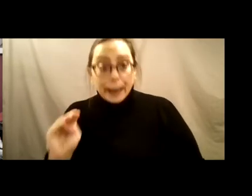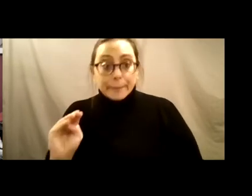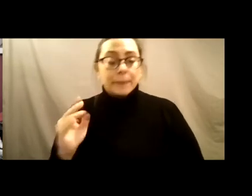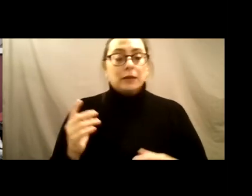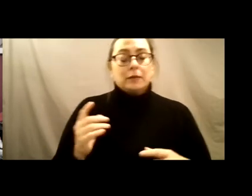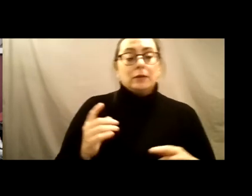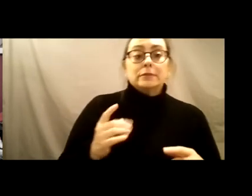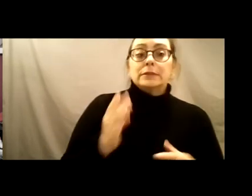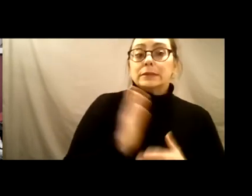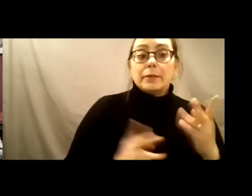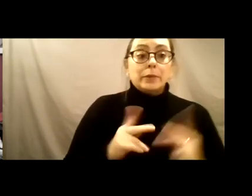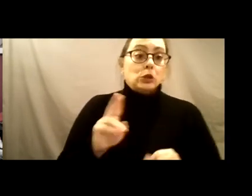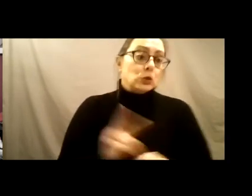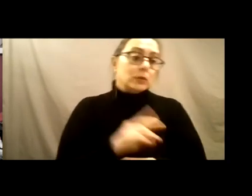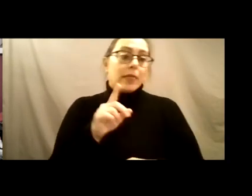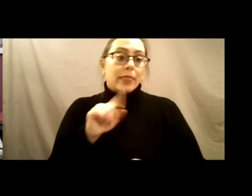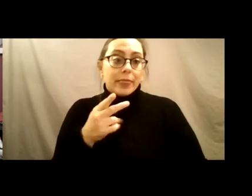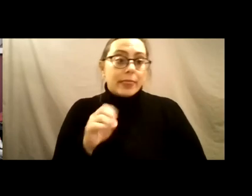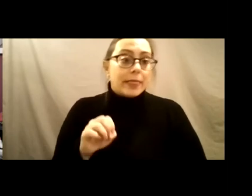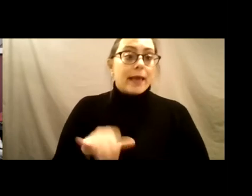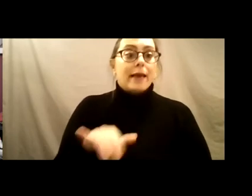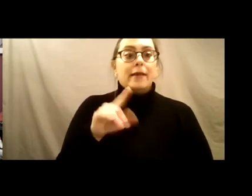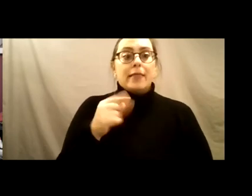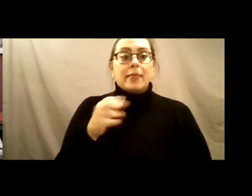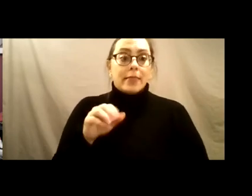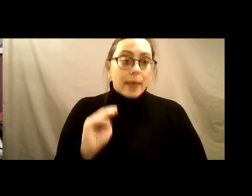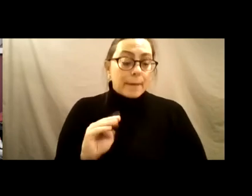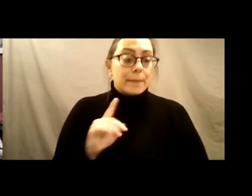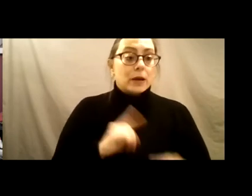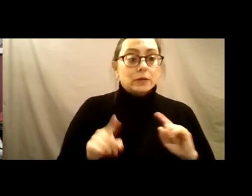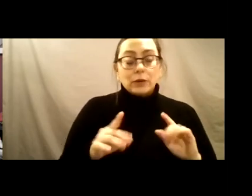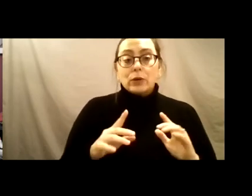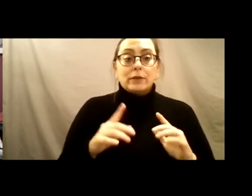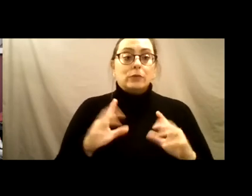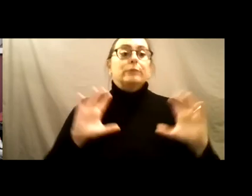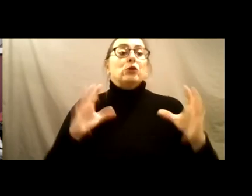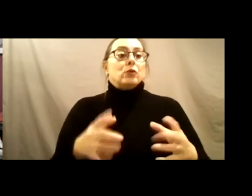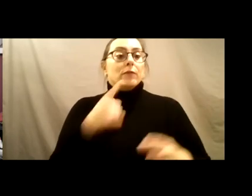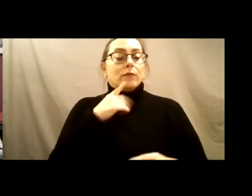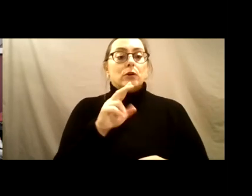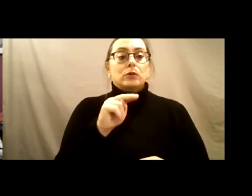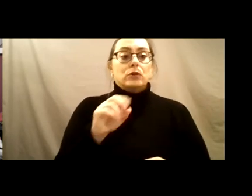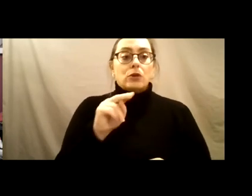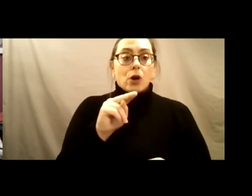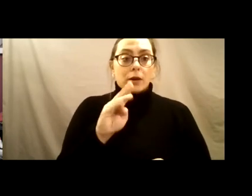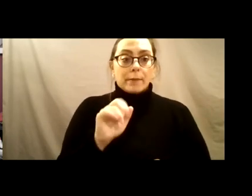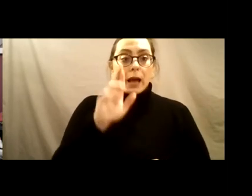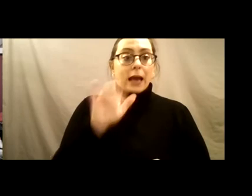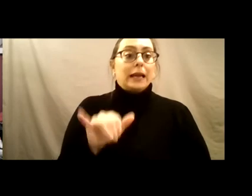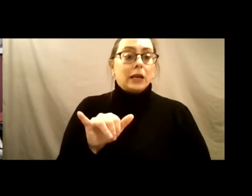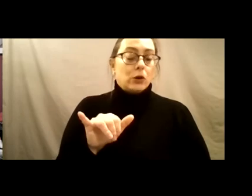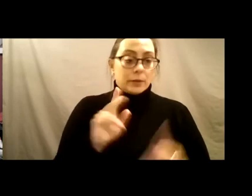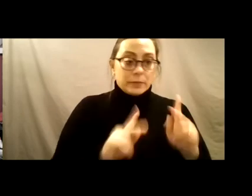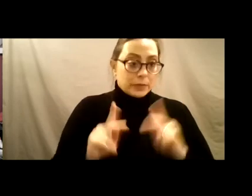them. If your event is specifically for women or femmes or non-binary people, Recognize that those labels are not interchangeable.